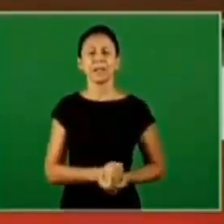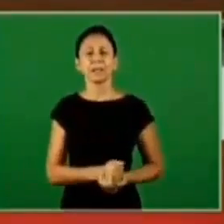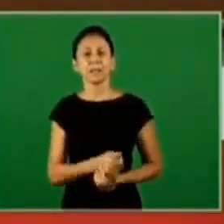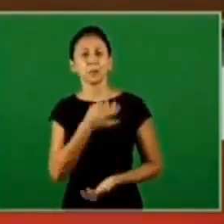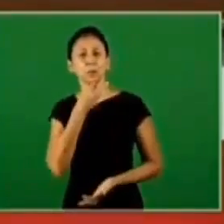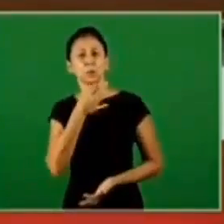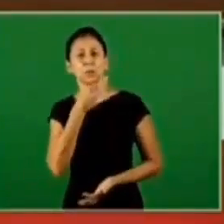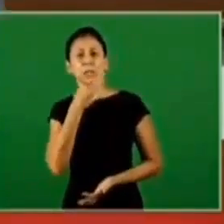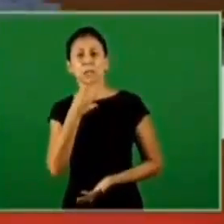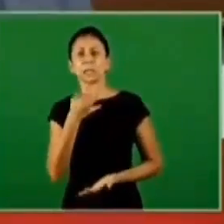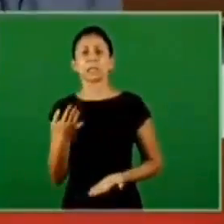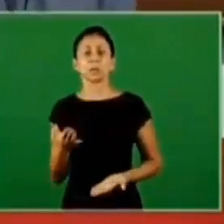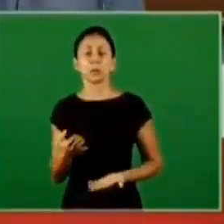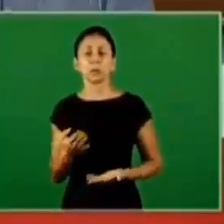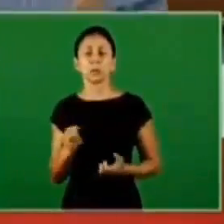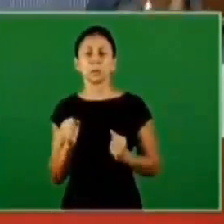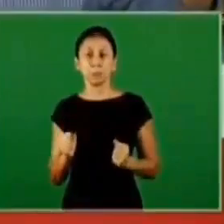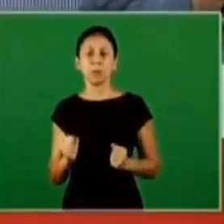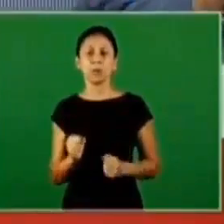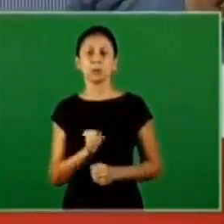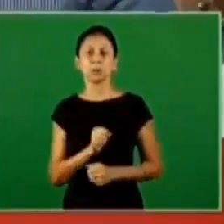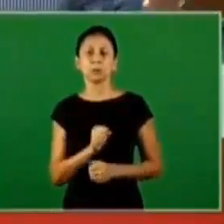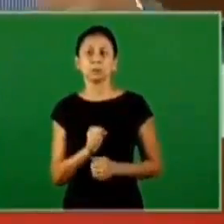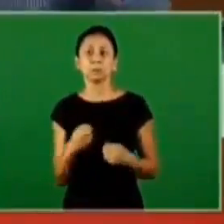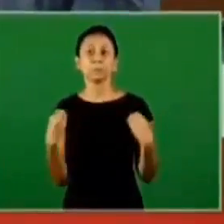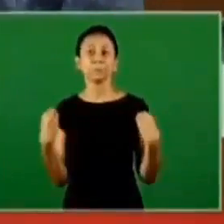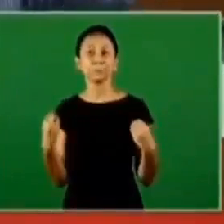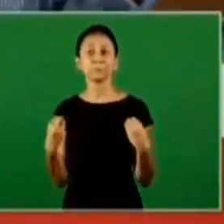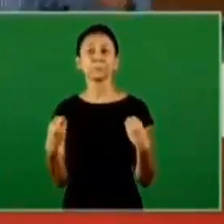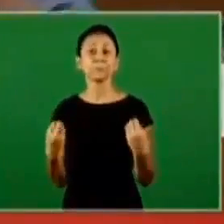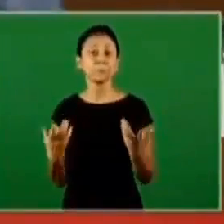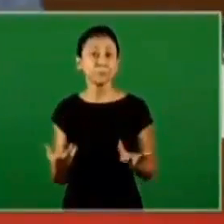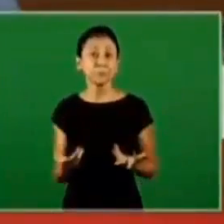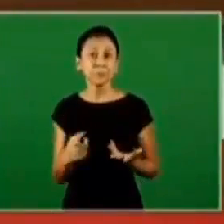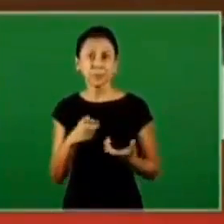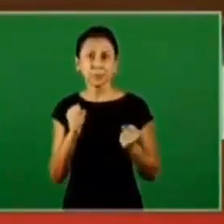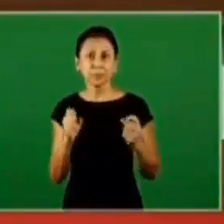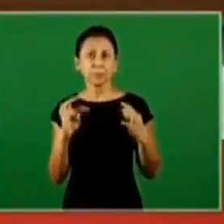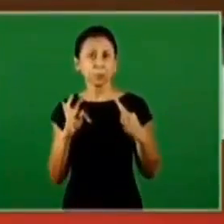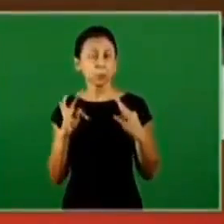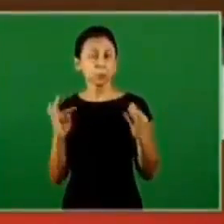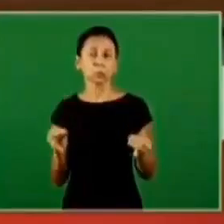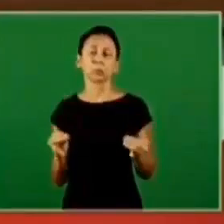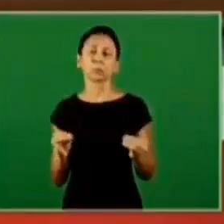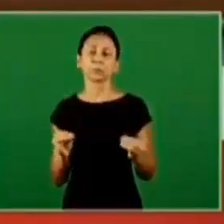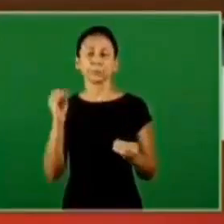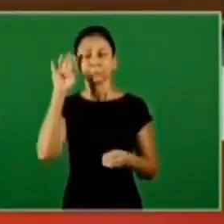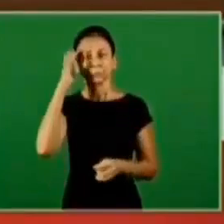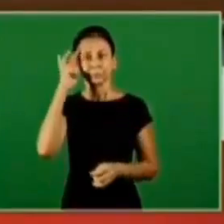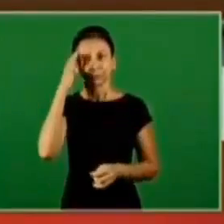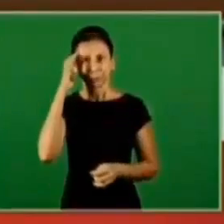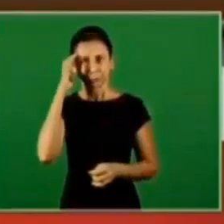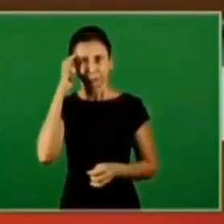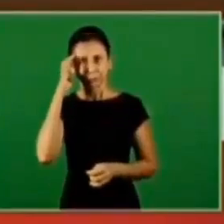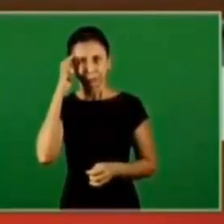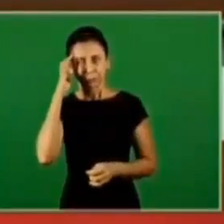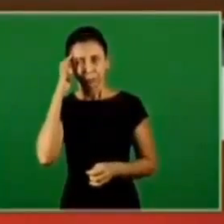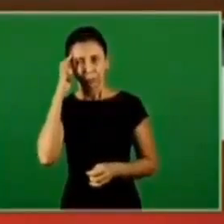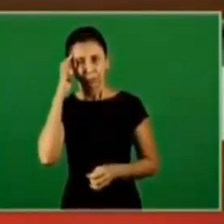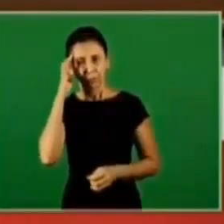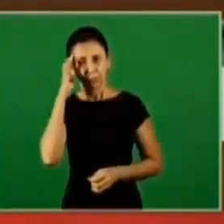He's going to use self-suggestion. You can't, because this and that. Why is that? You can do all things.